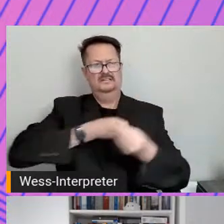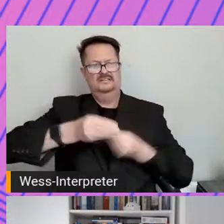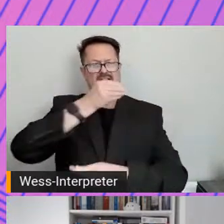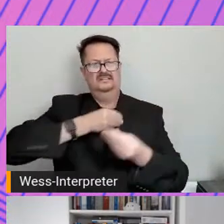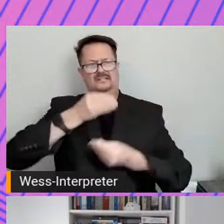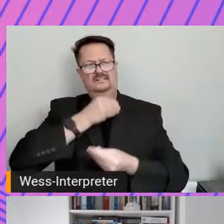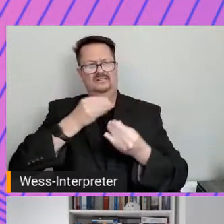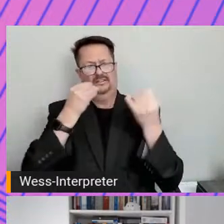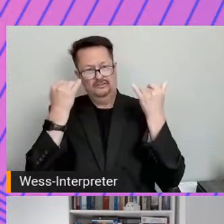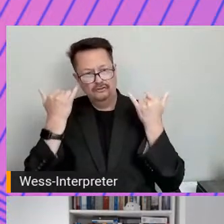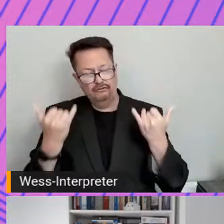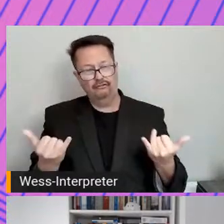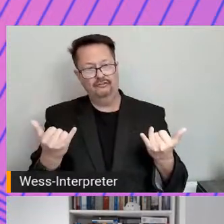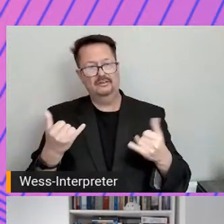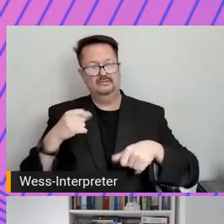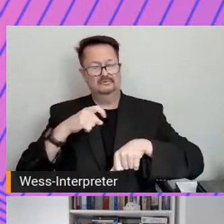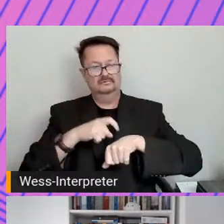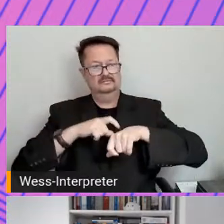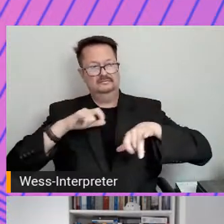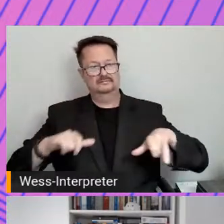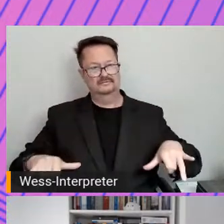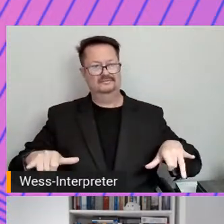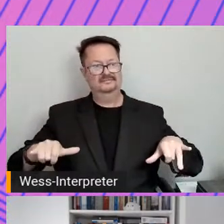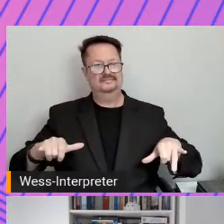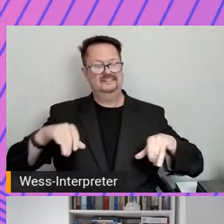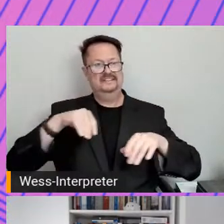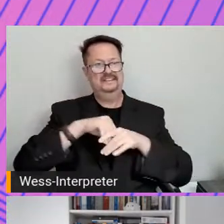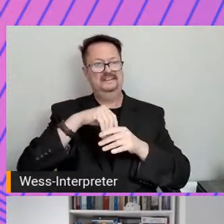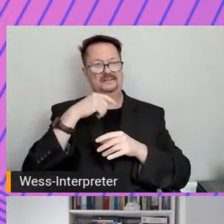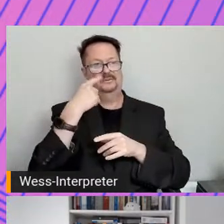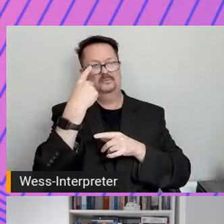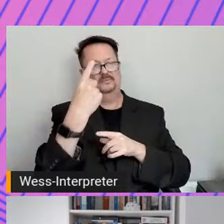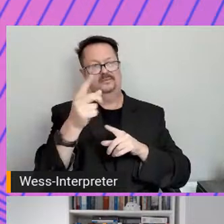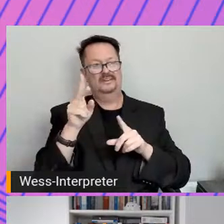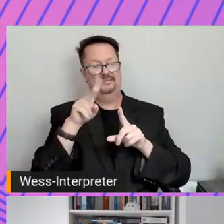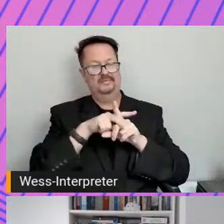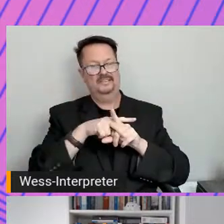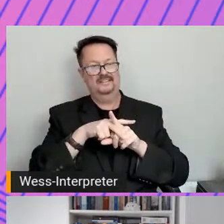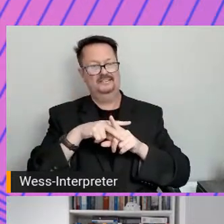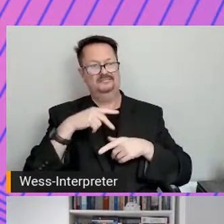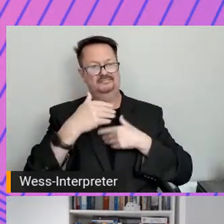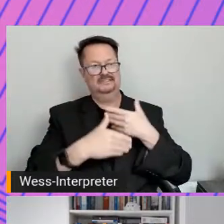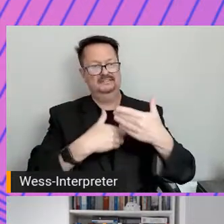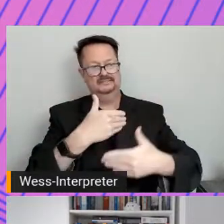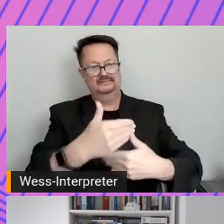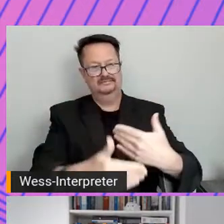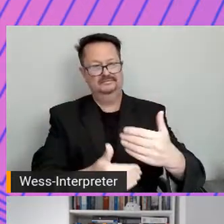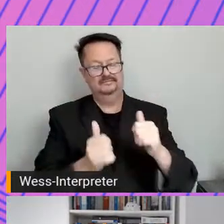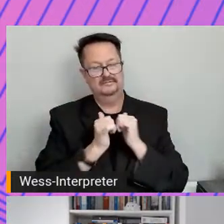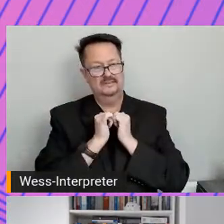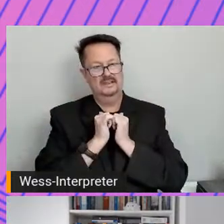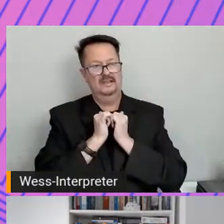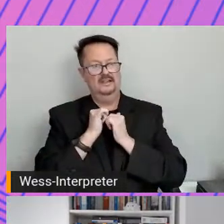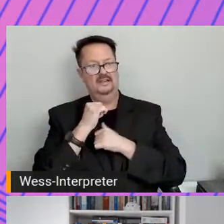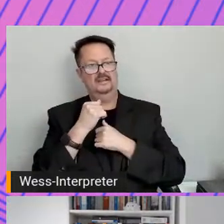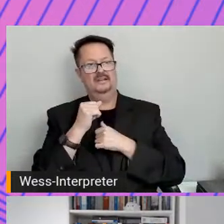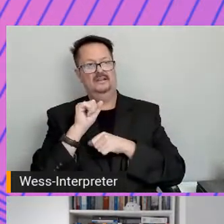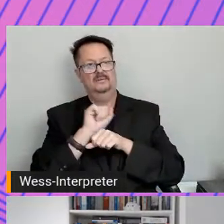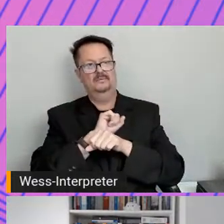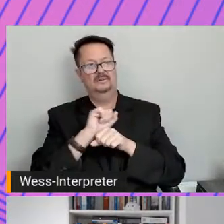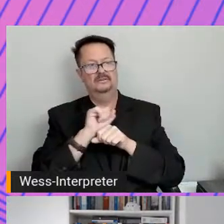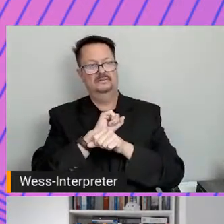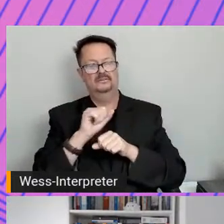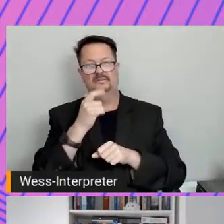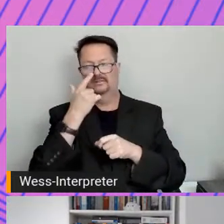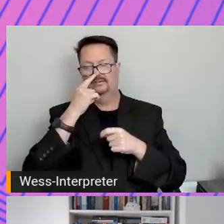concurrent events in a single application process. And the way this works is like an endless